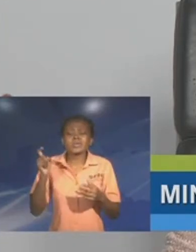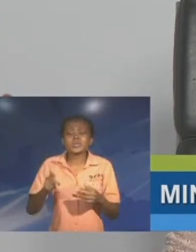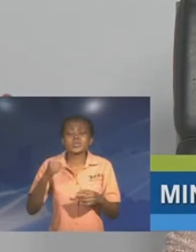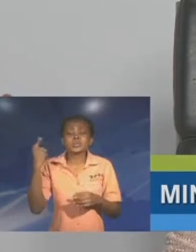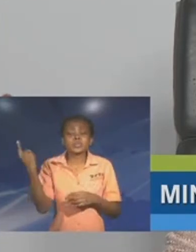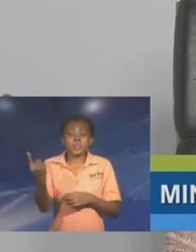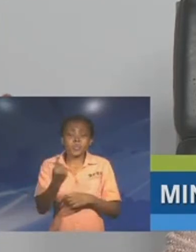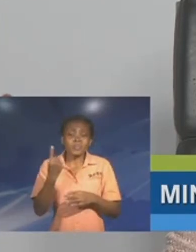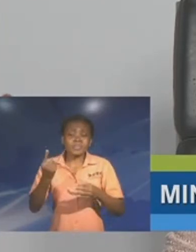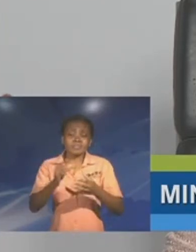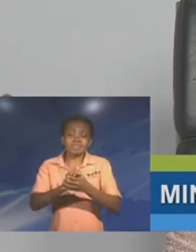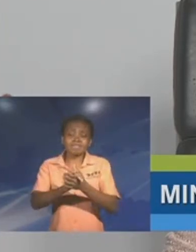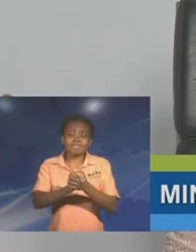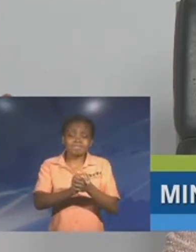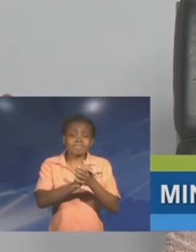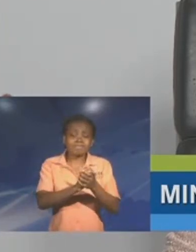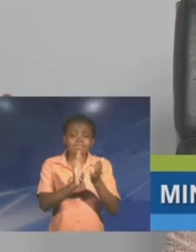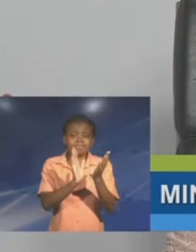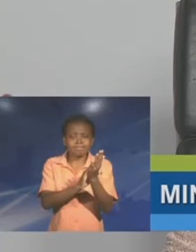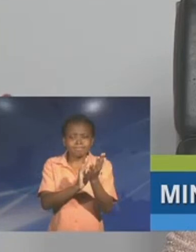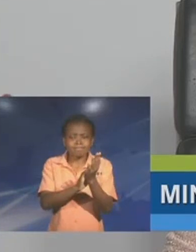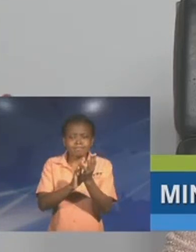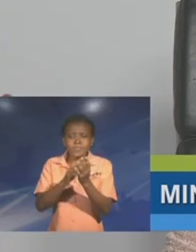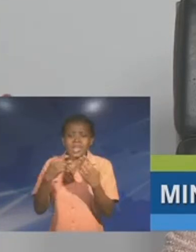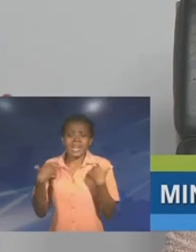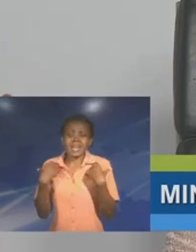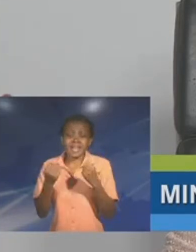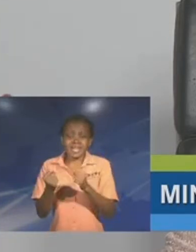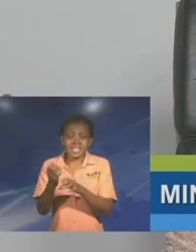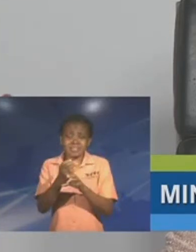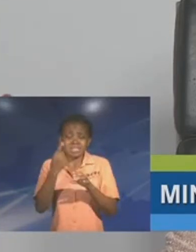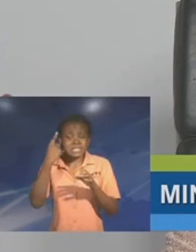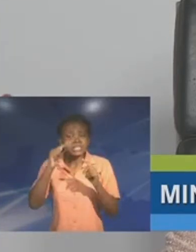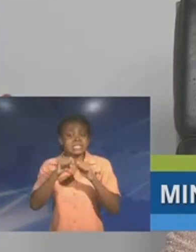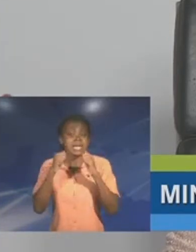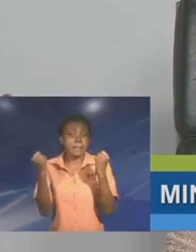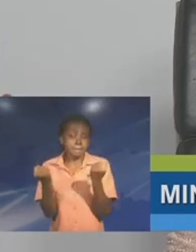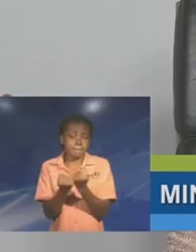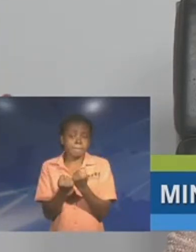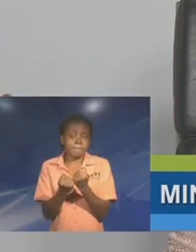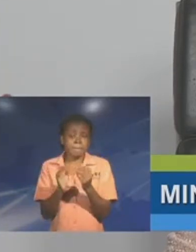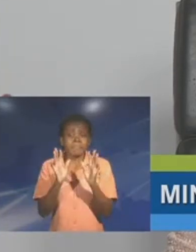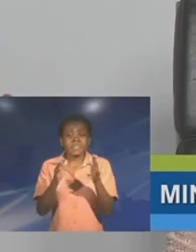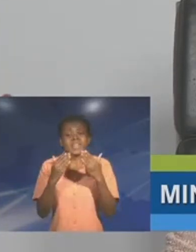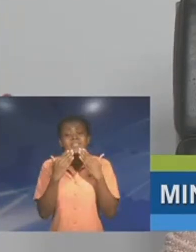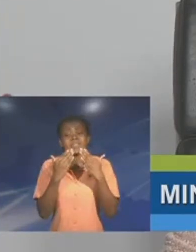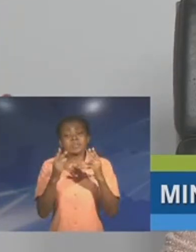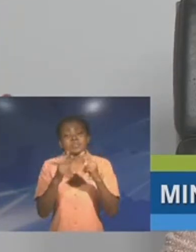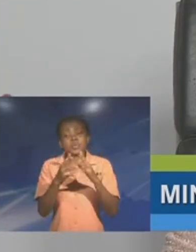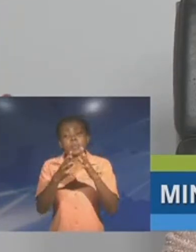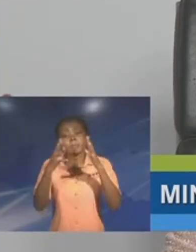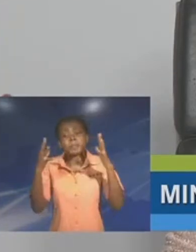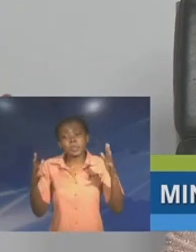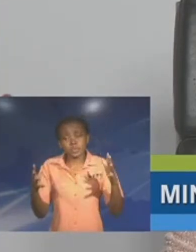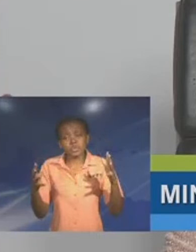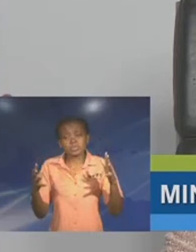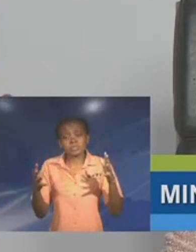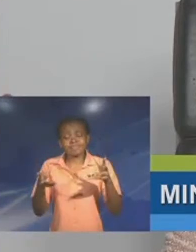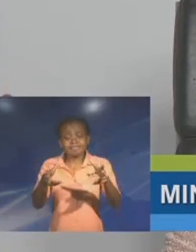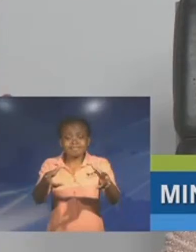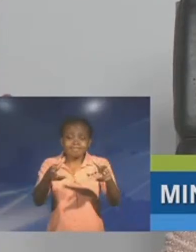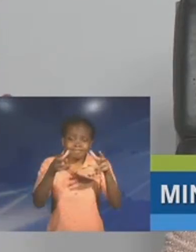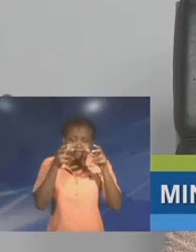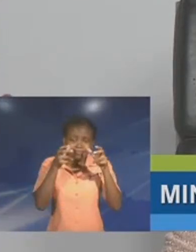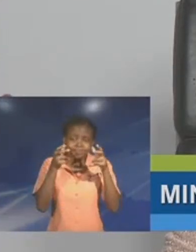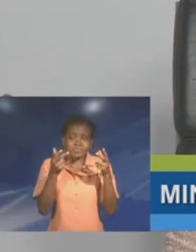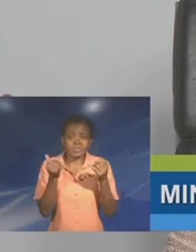the efforts of our healthcare team. Thank you very much for listening to our update, and I now pass you